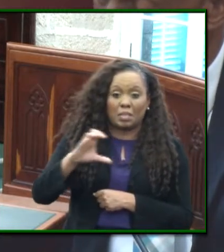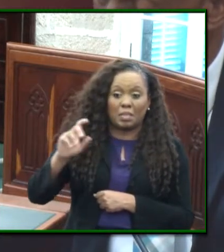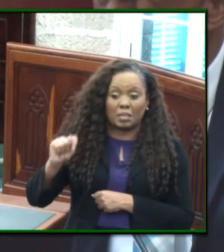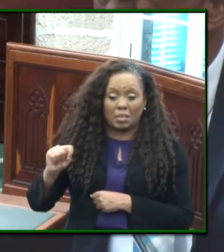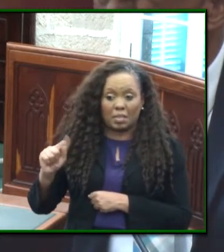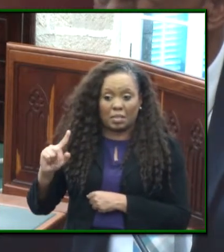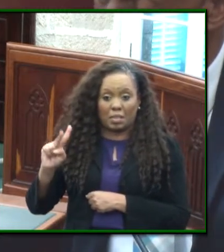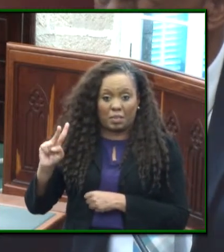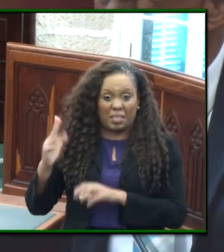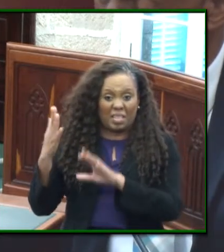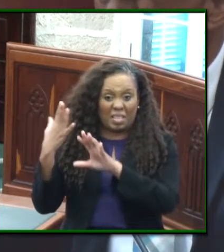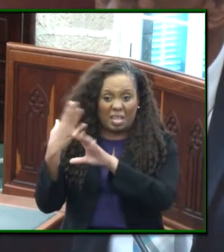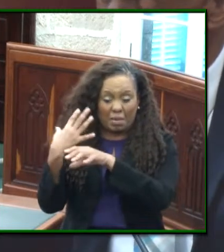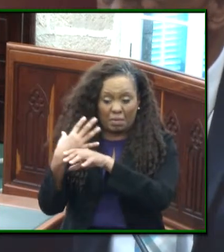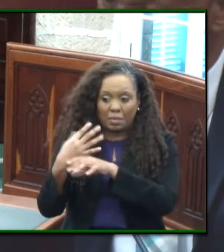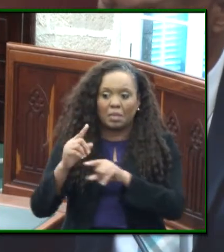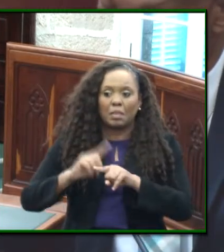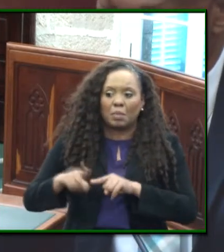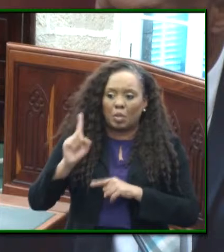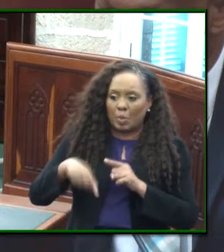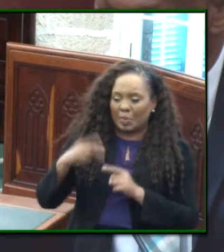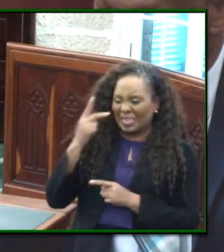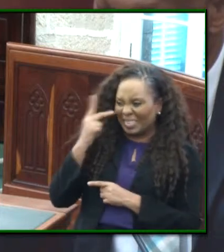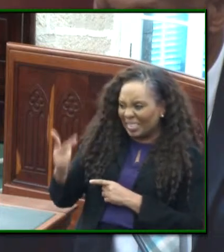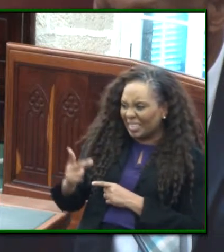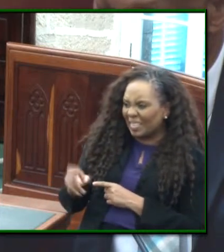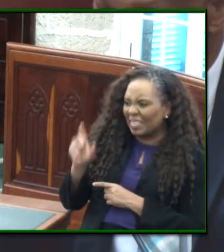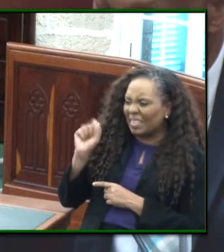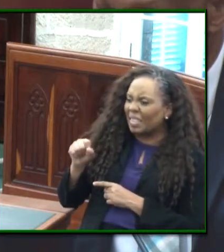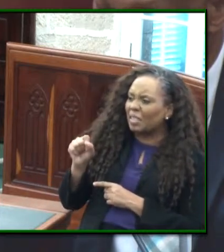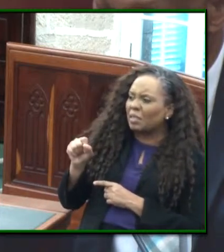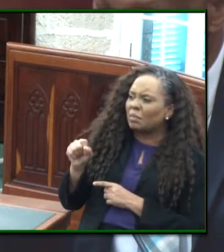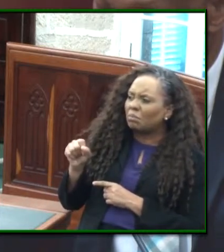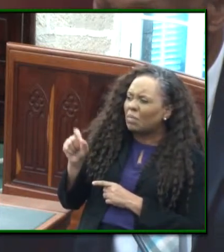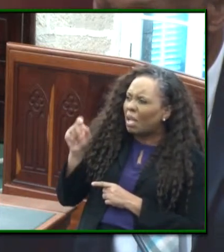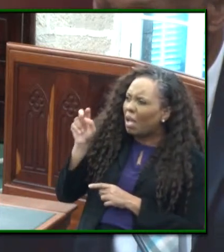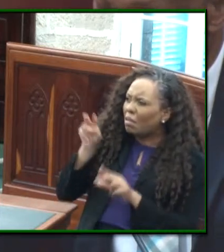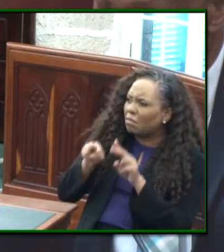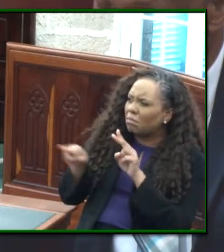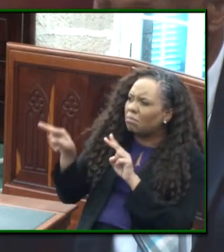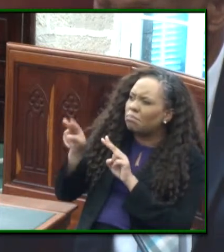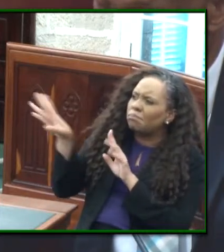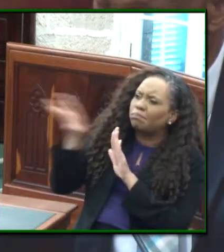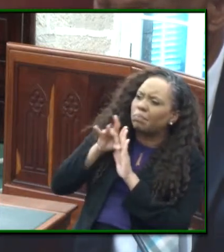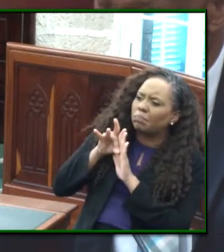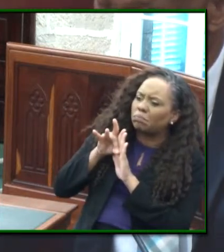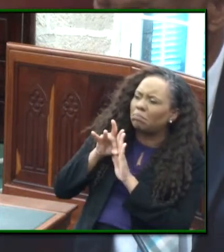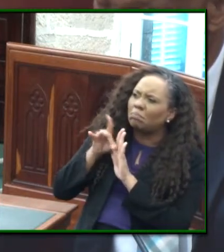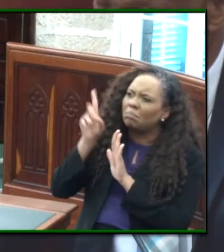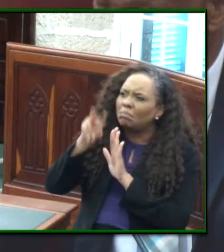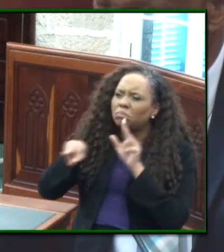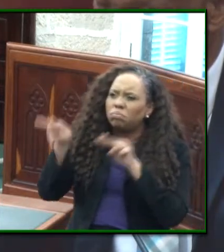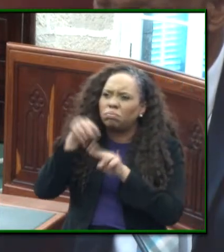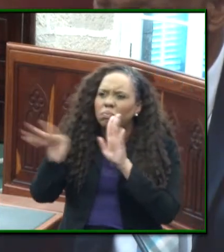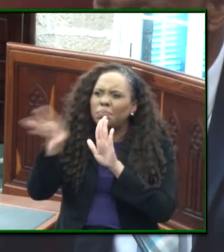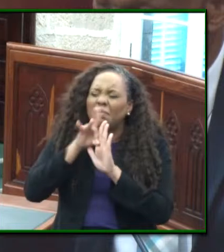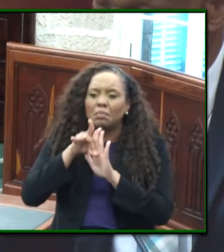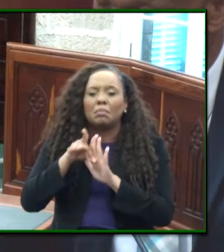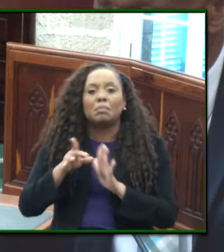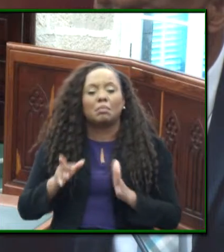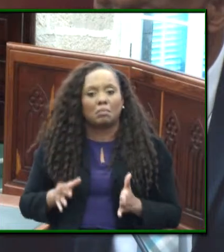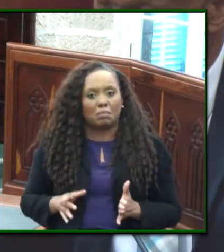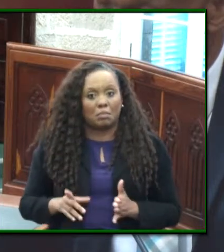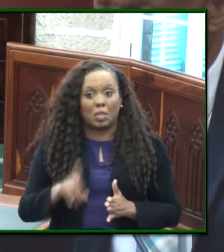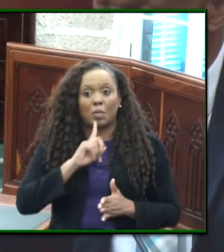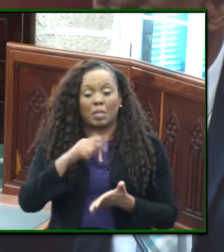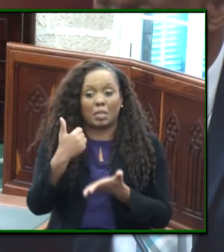householder has cameras, we're able to pick up elements of the streetscape and so on, and that has been of tremendous assistance to us. So